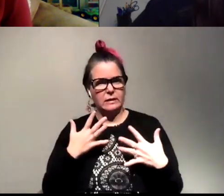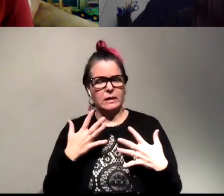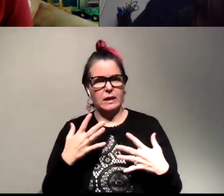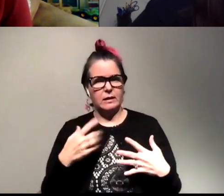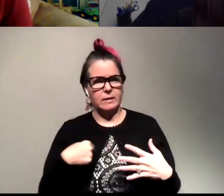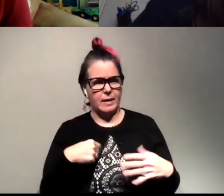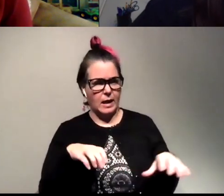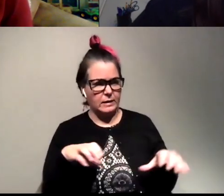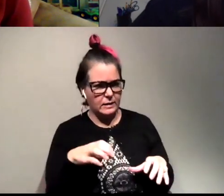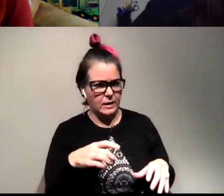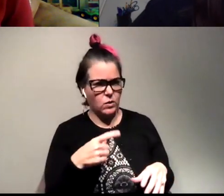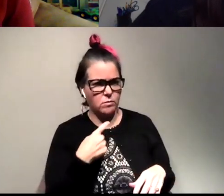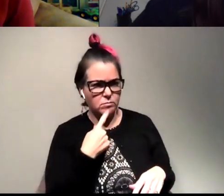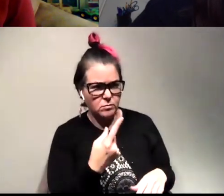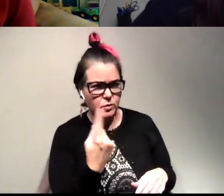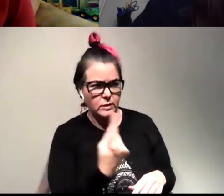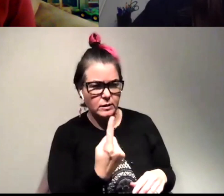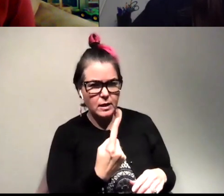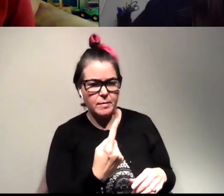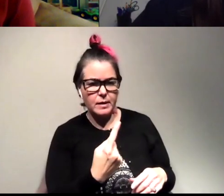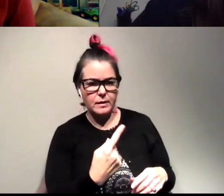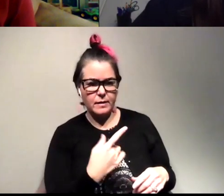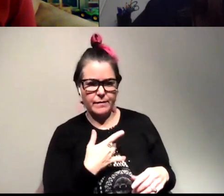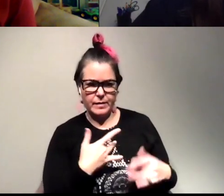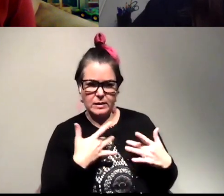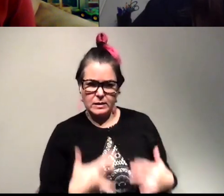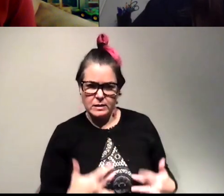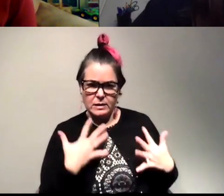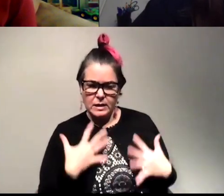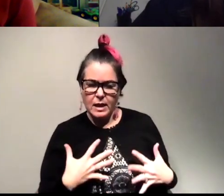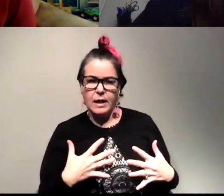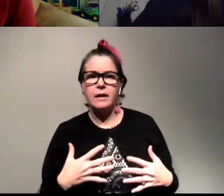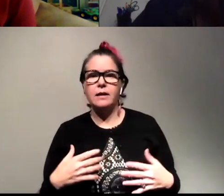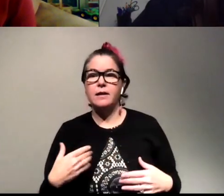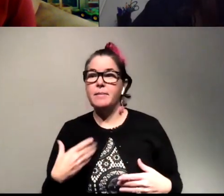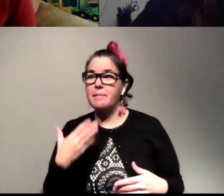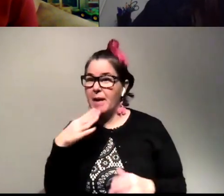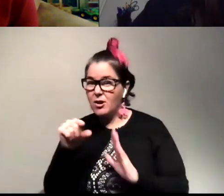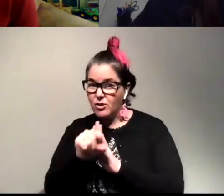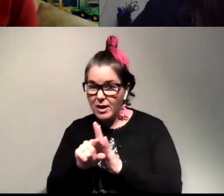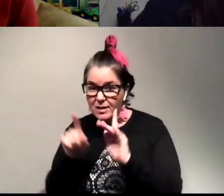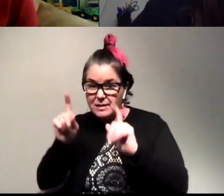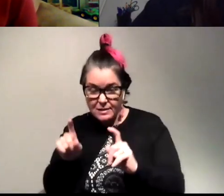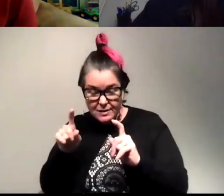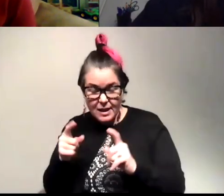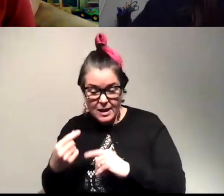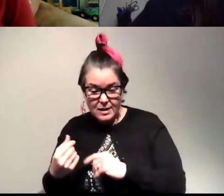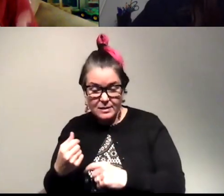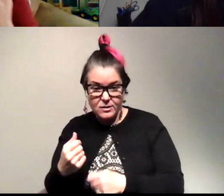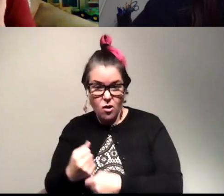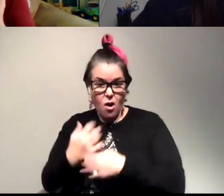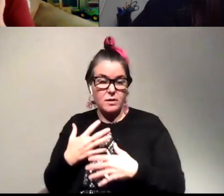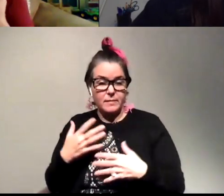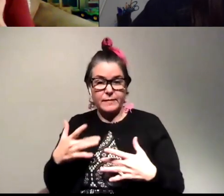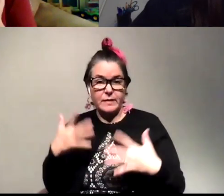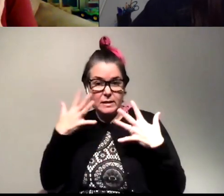or said to somebody make me feel sad? Did getting a bad grade on a test make me feel sad? And that's